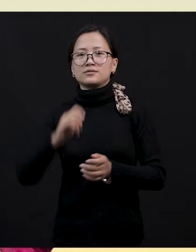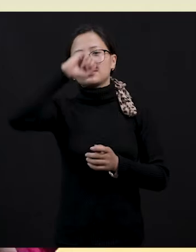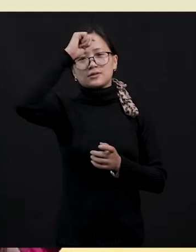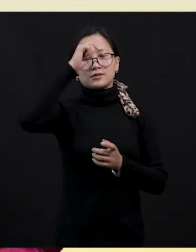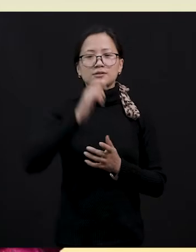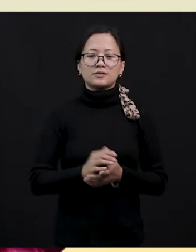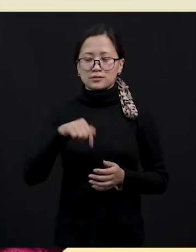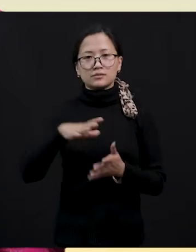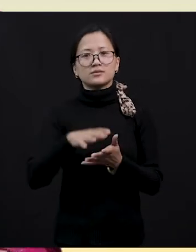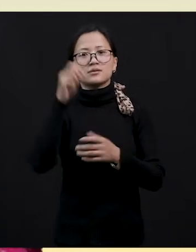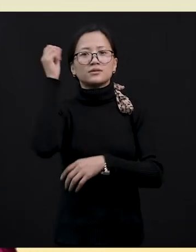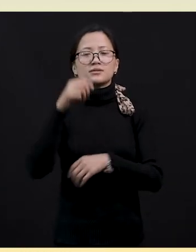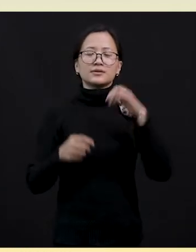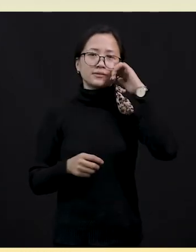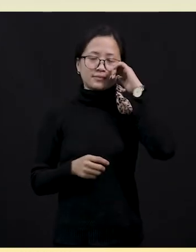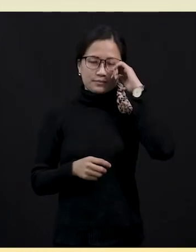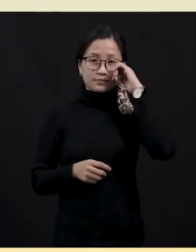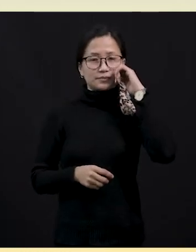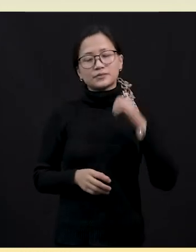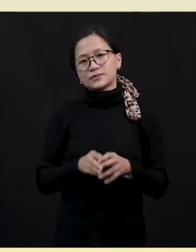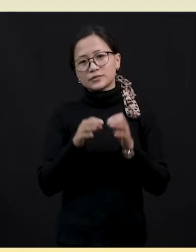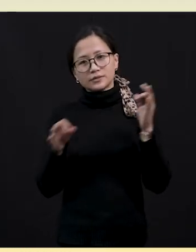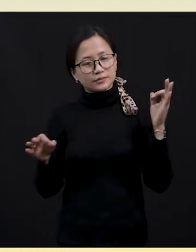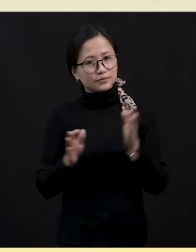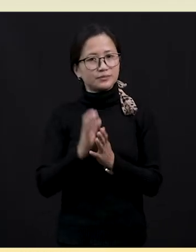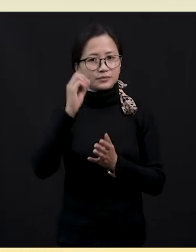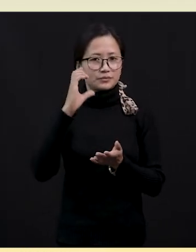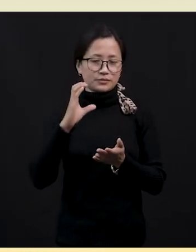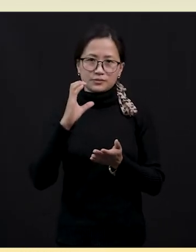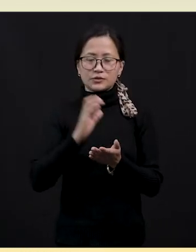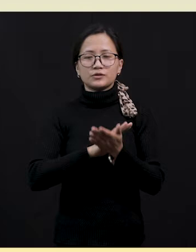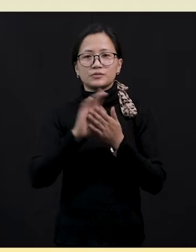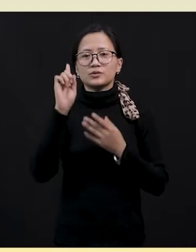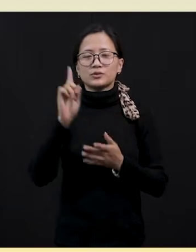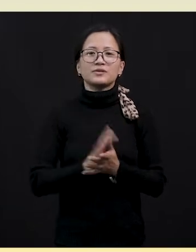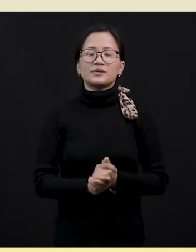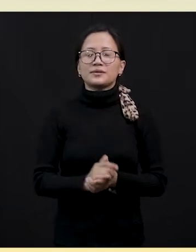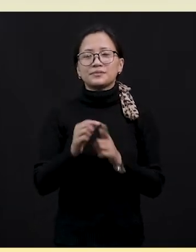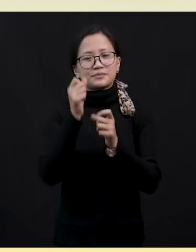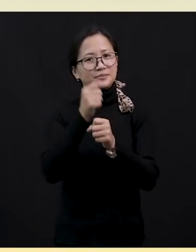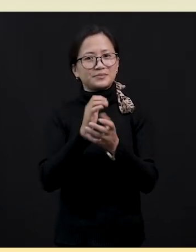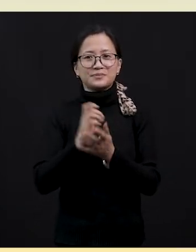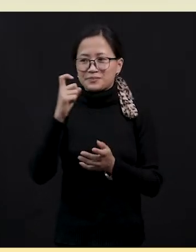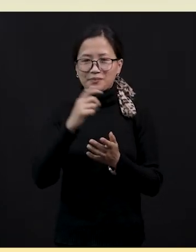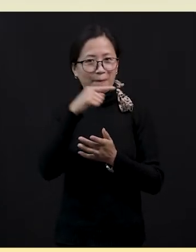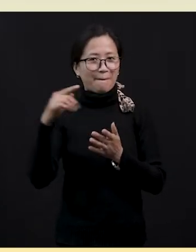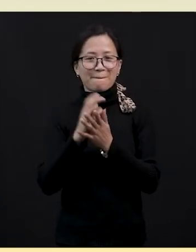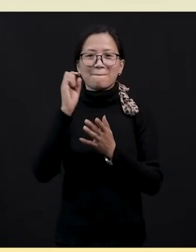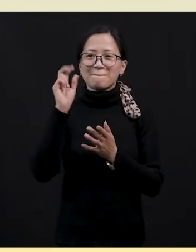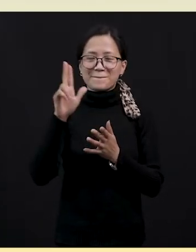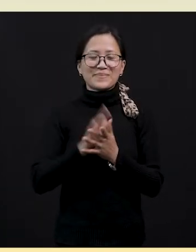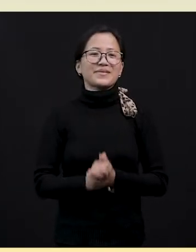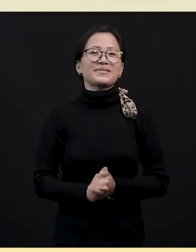will again be taking a story, and it is chapter number 1. You have pages 7 to 8 and the title of